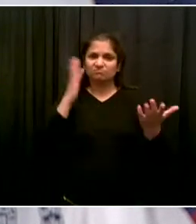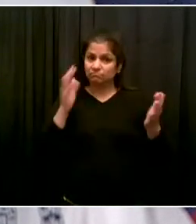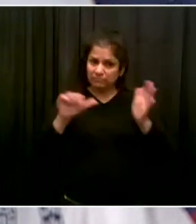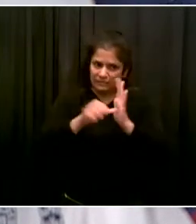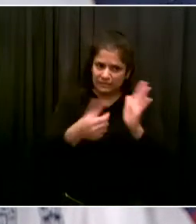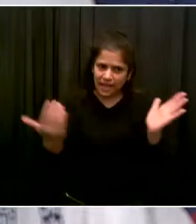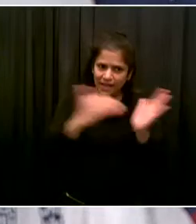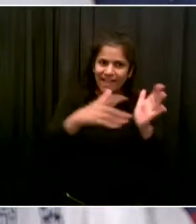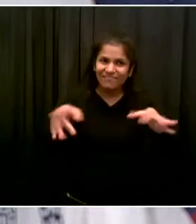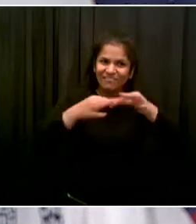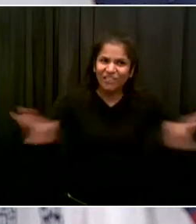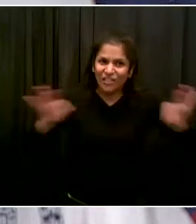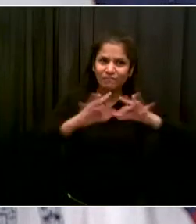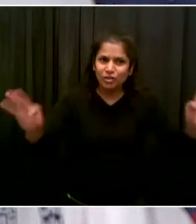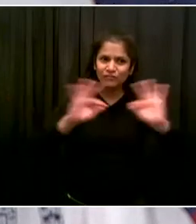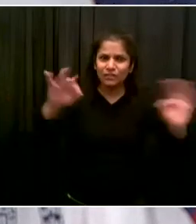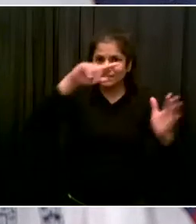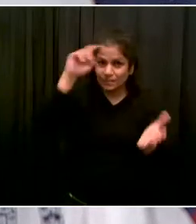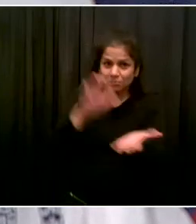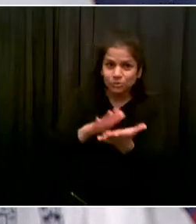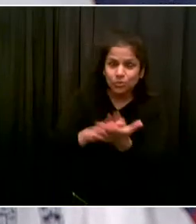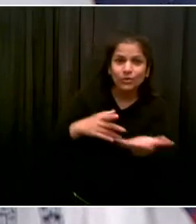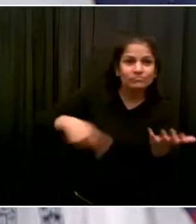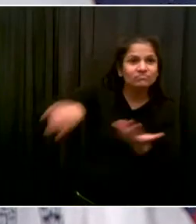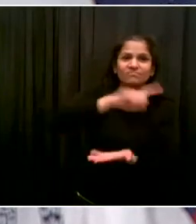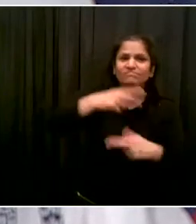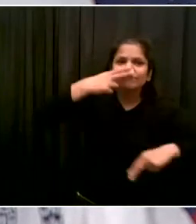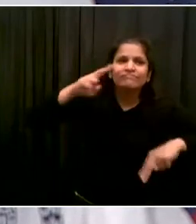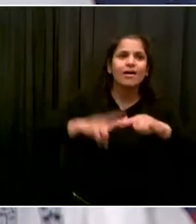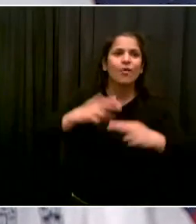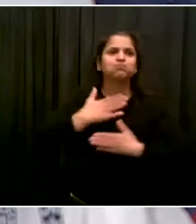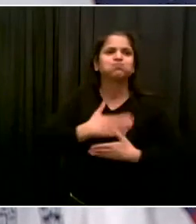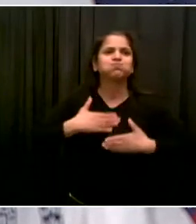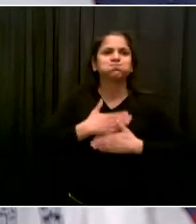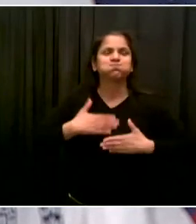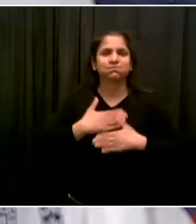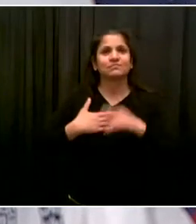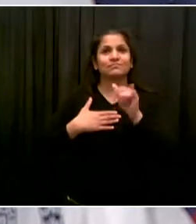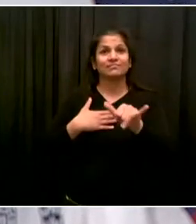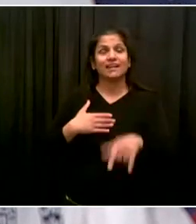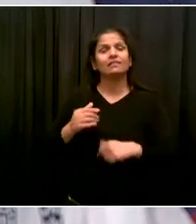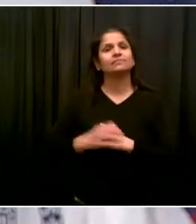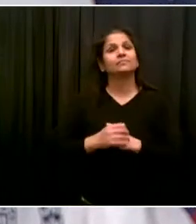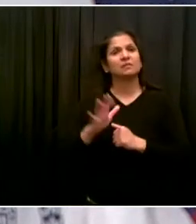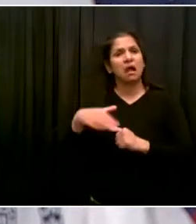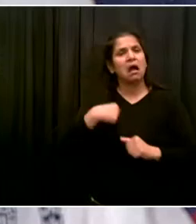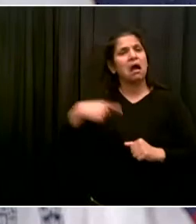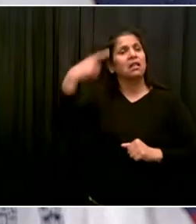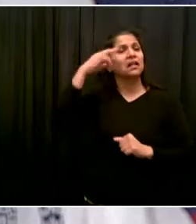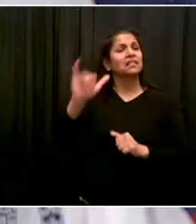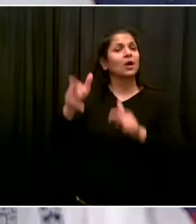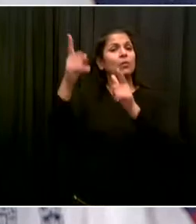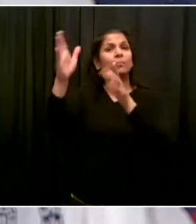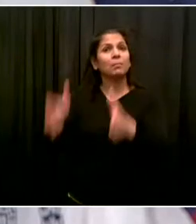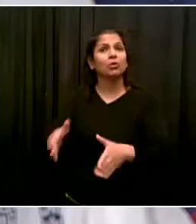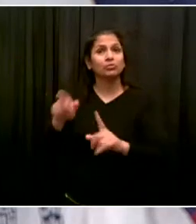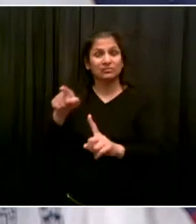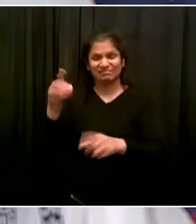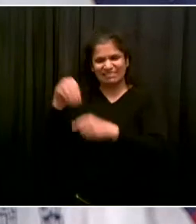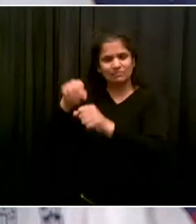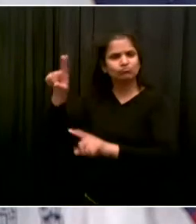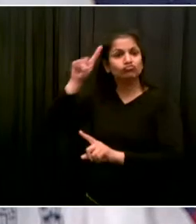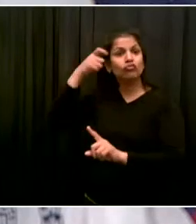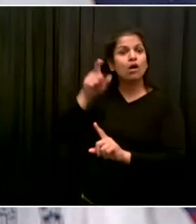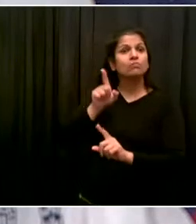think there's someone very excited in the Bronx right now, and I believe there's a lot of energy up there, to maybe some cheering